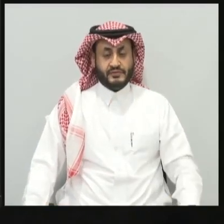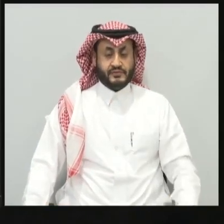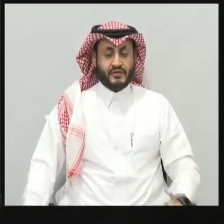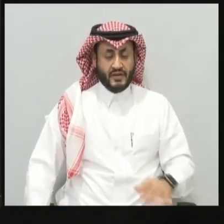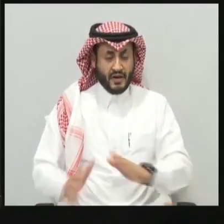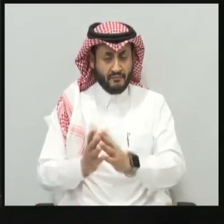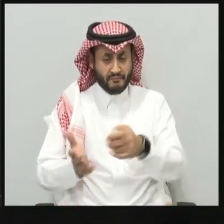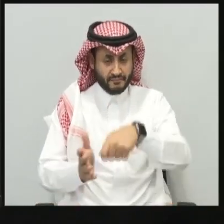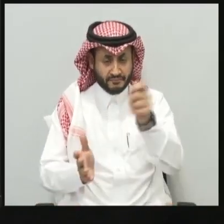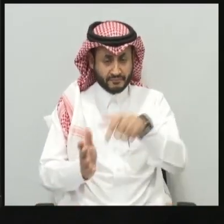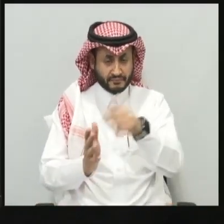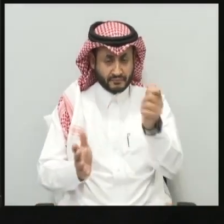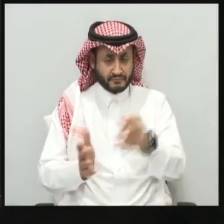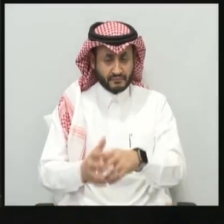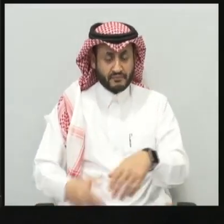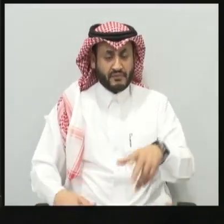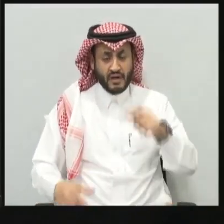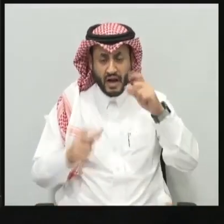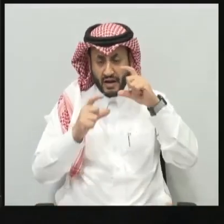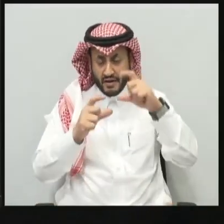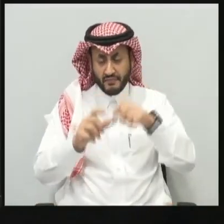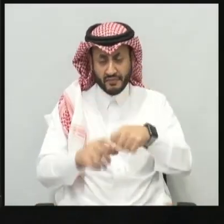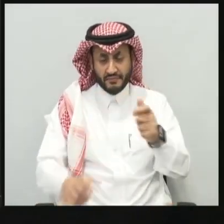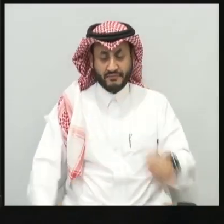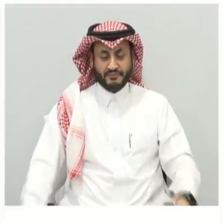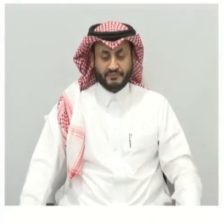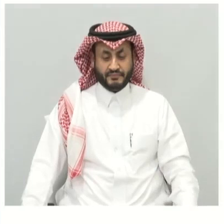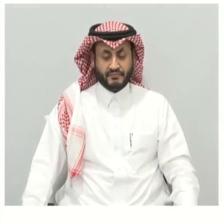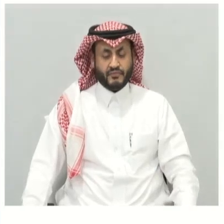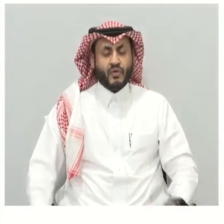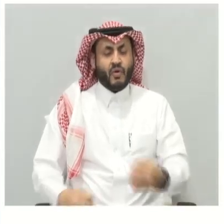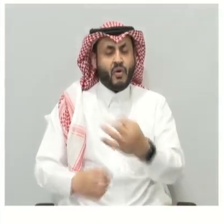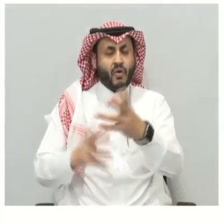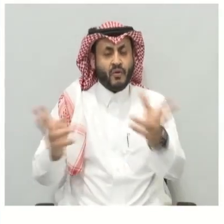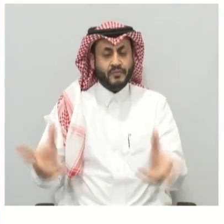a newspaper or a news channel. So all of them, all of these